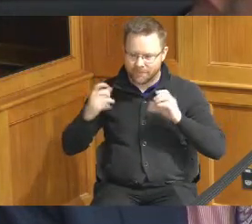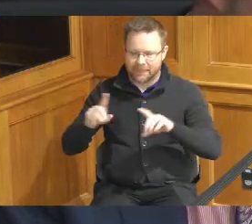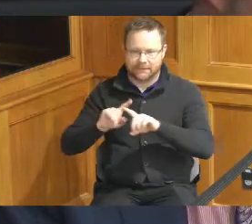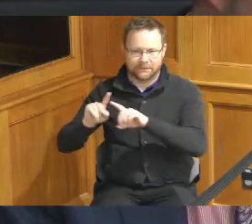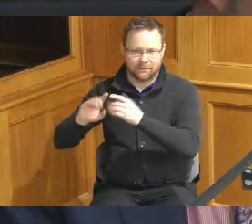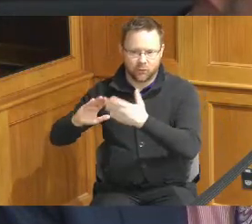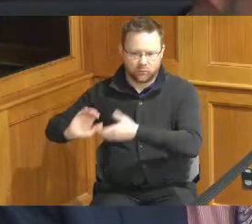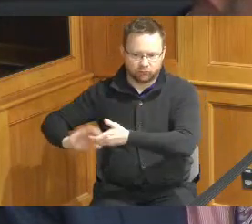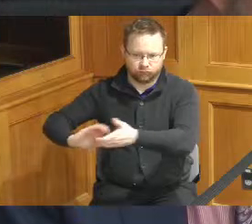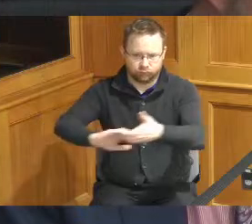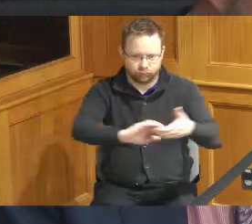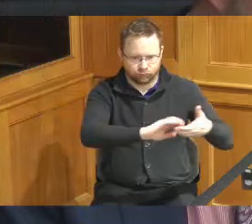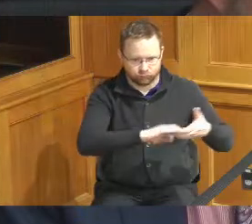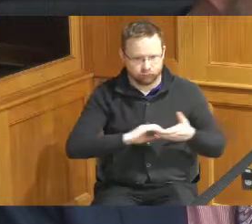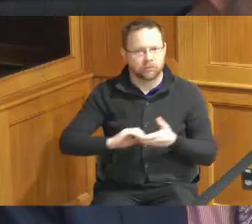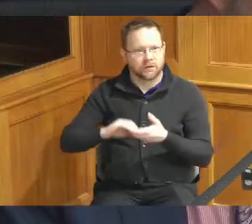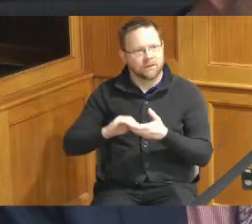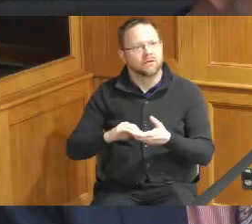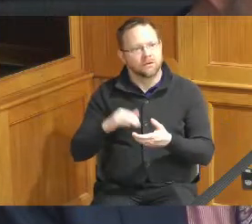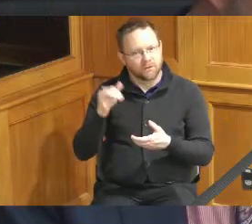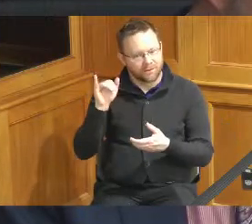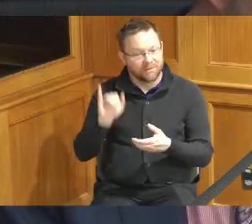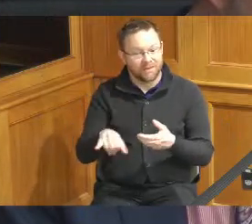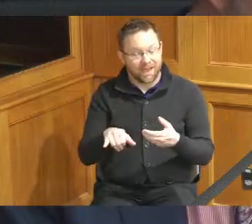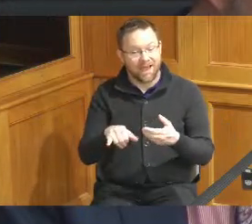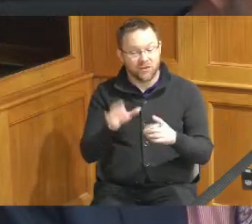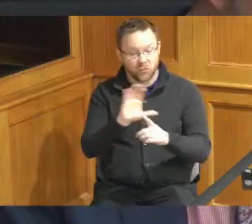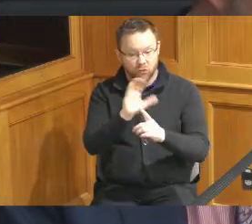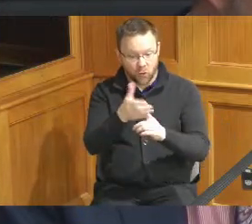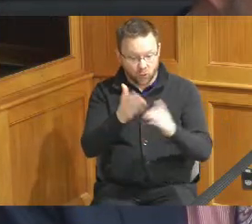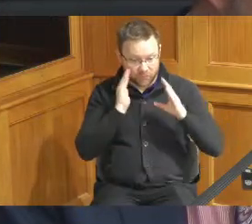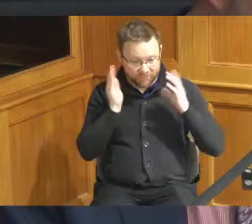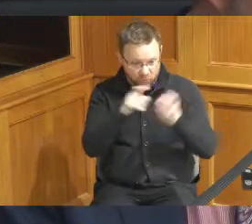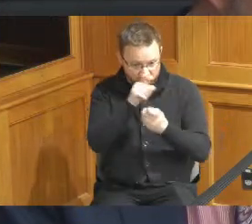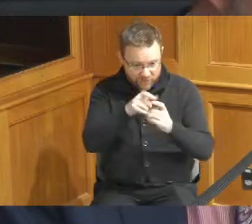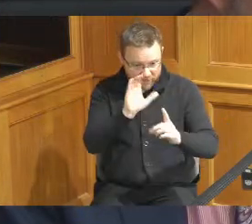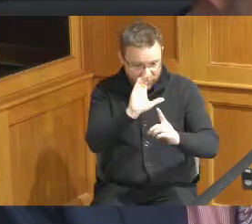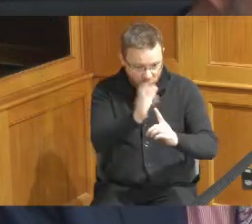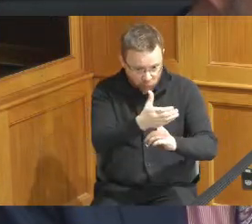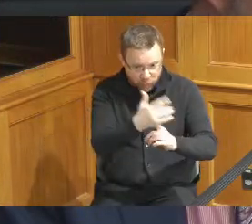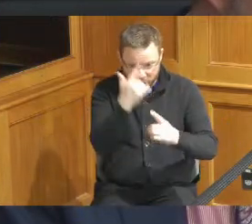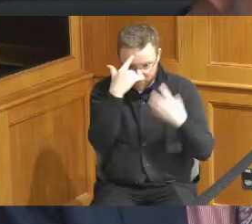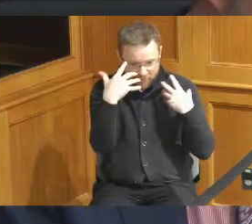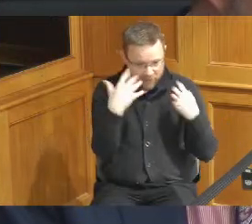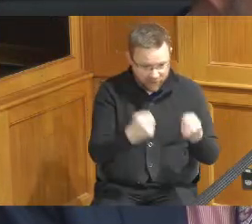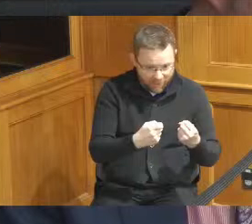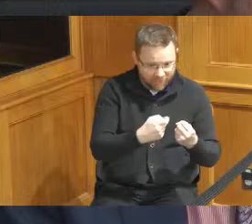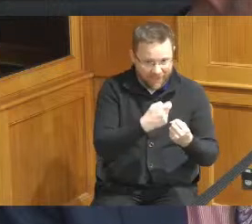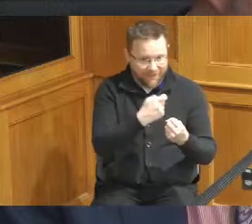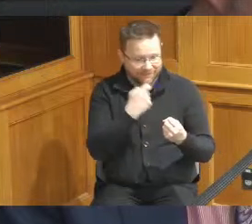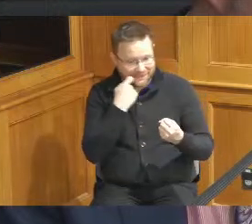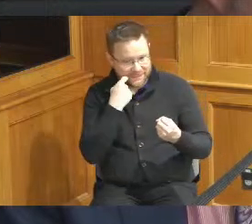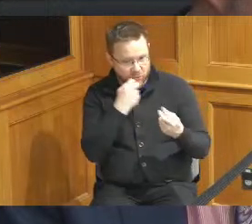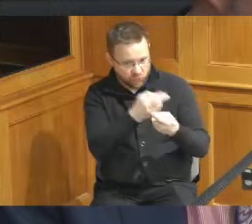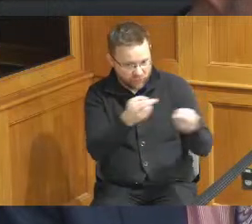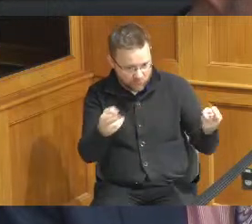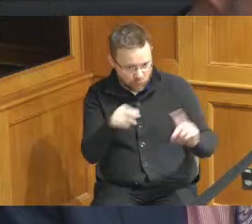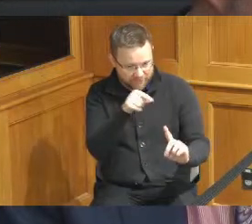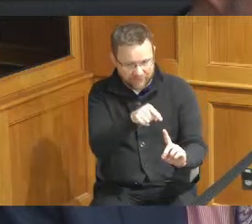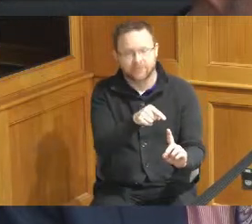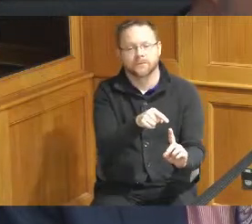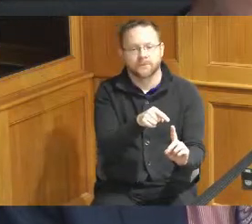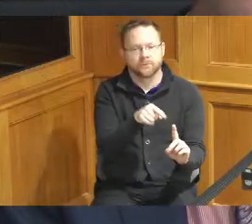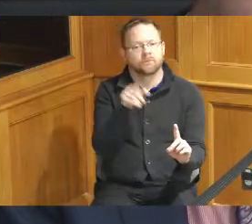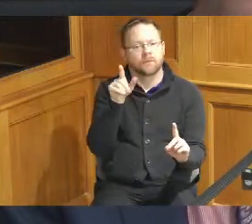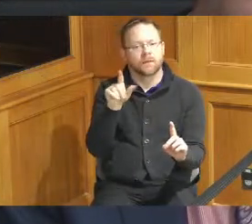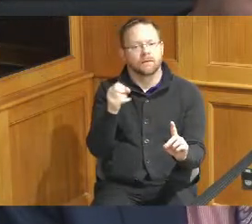the rise in culturally relevant substance abuse and mental health integrated services. And whereas Leah